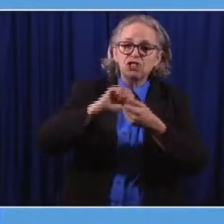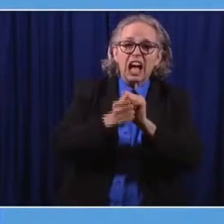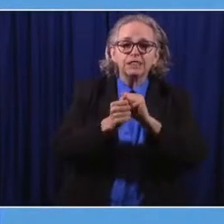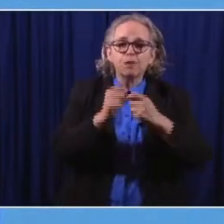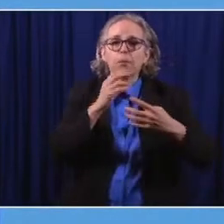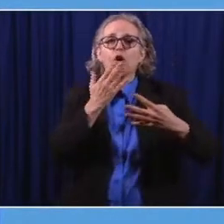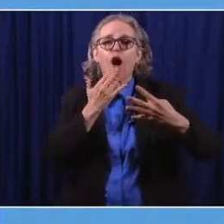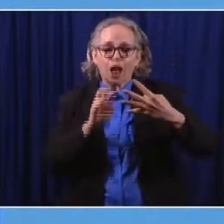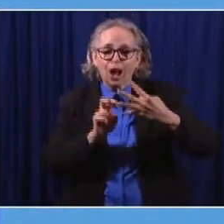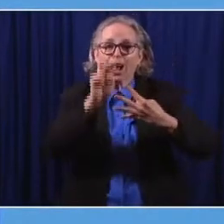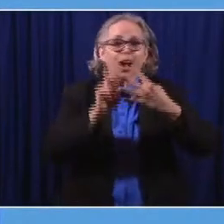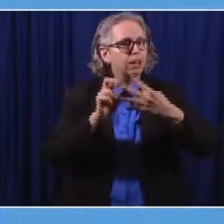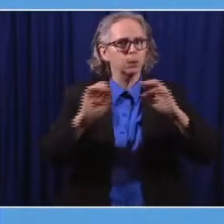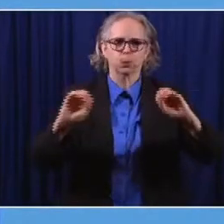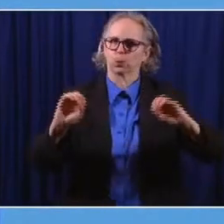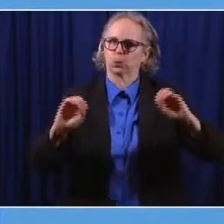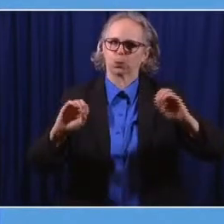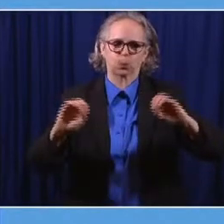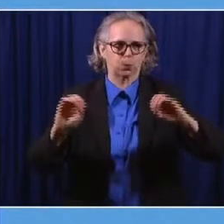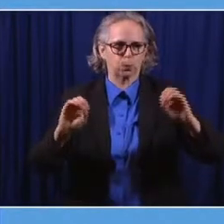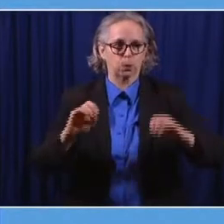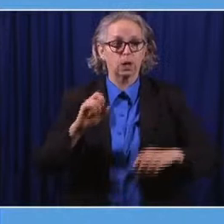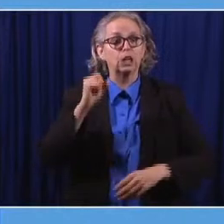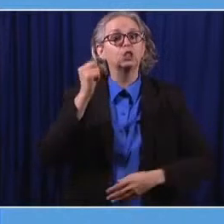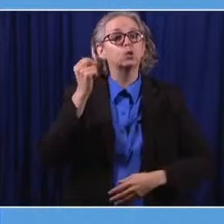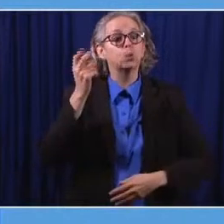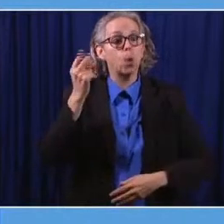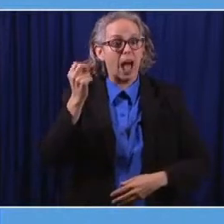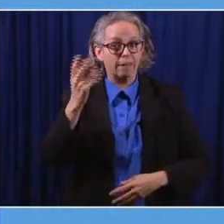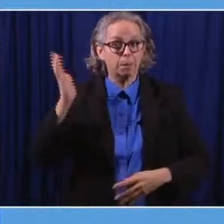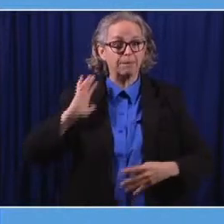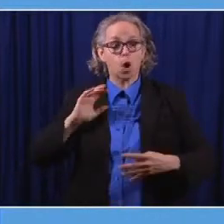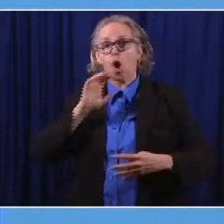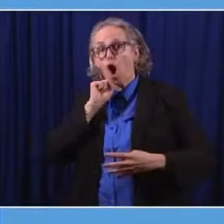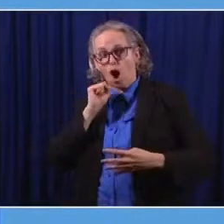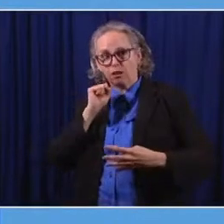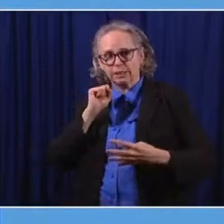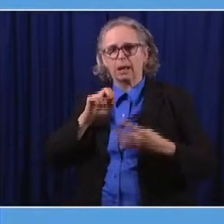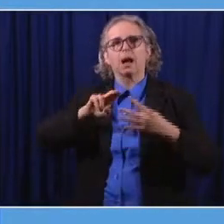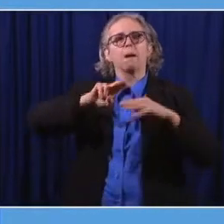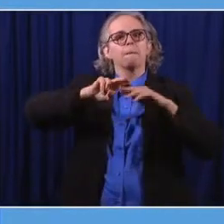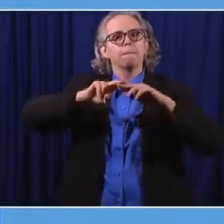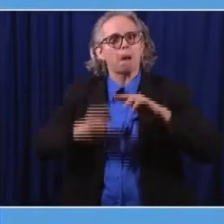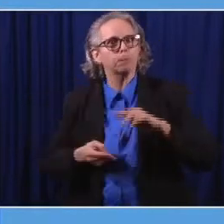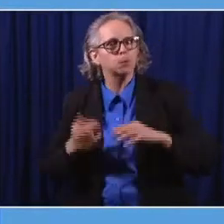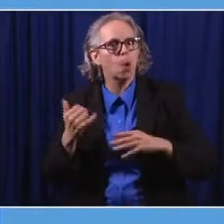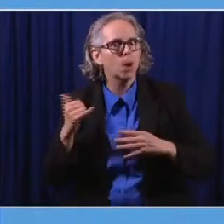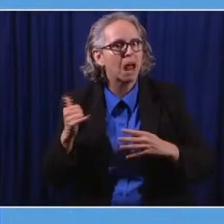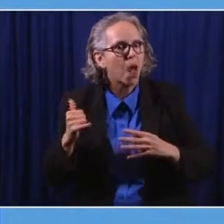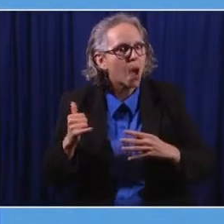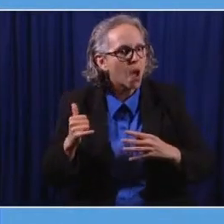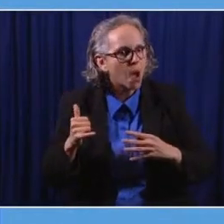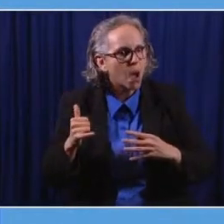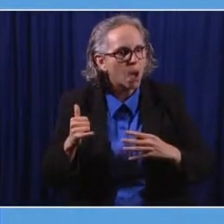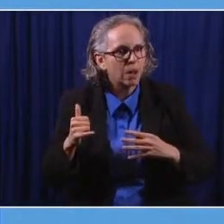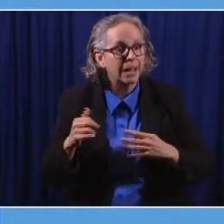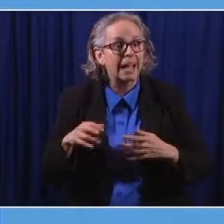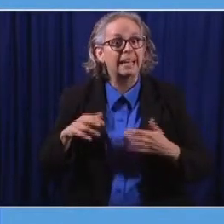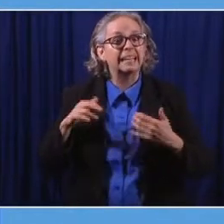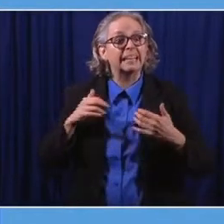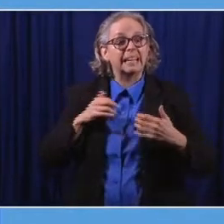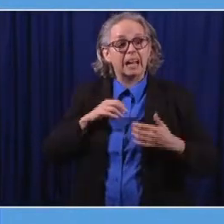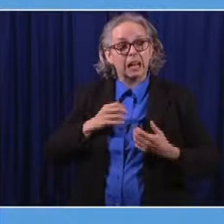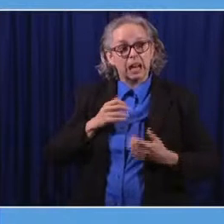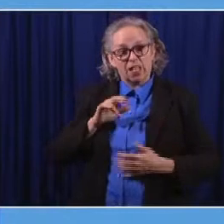moving down from orange to yellow. We'd like to see that. We now have 39 yellow counties, the highest number we've had since July